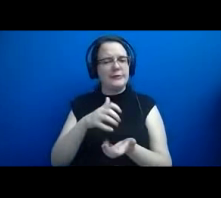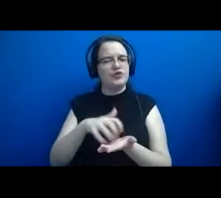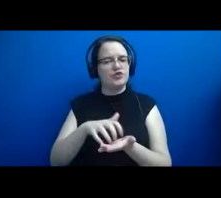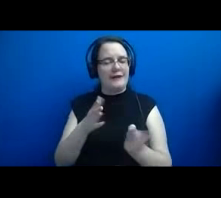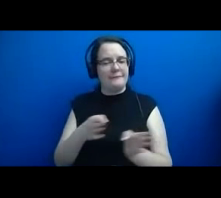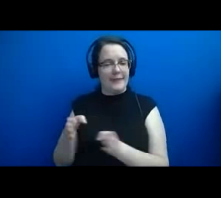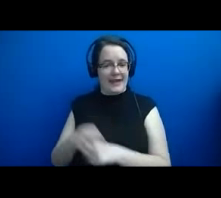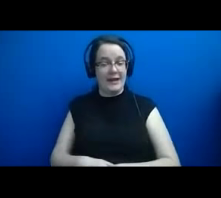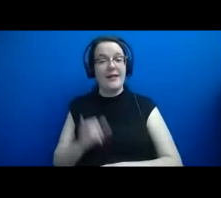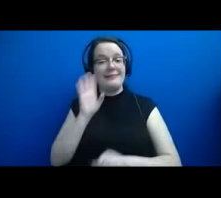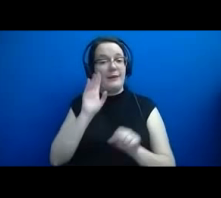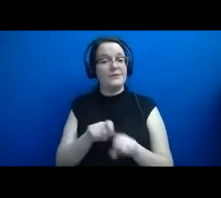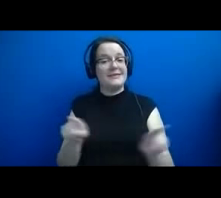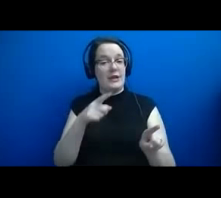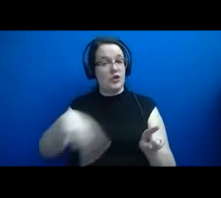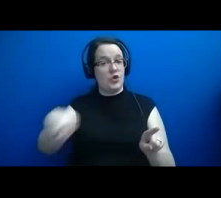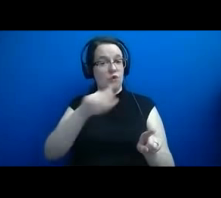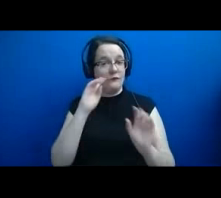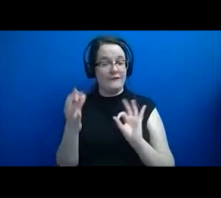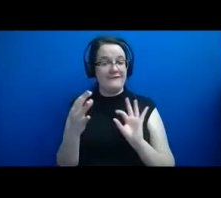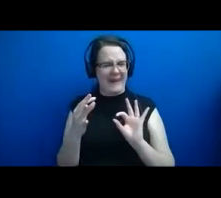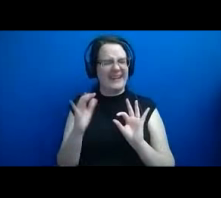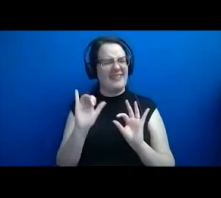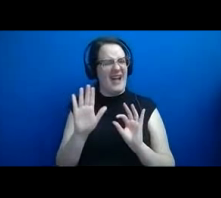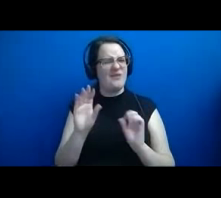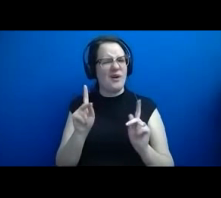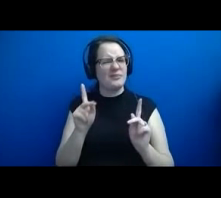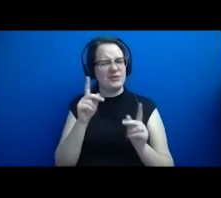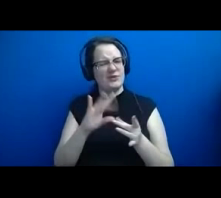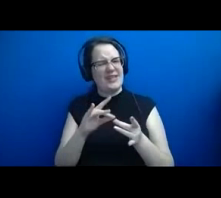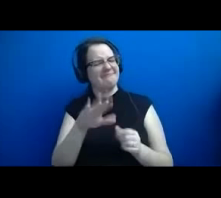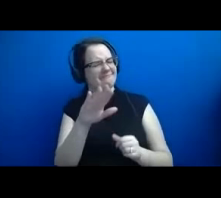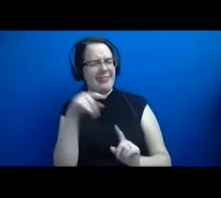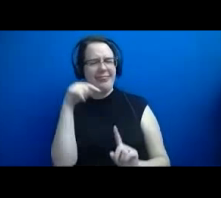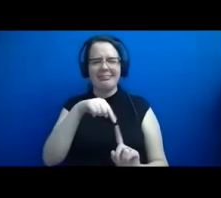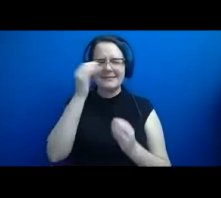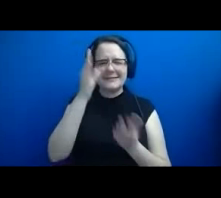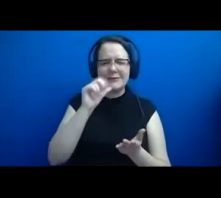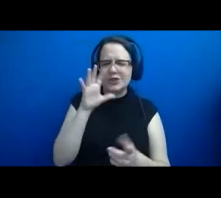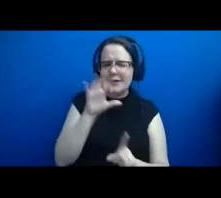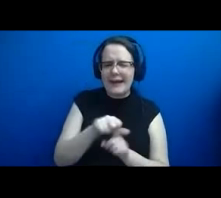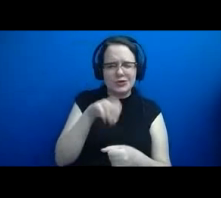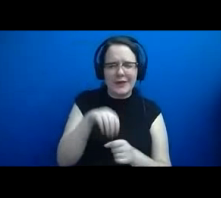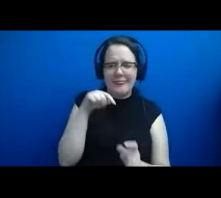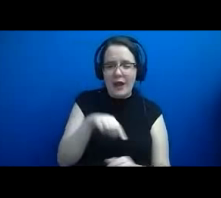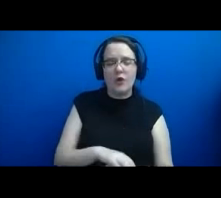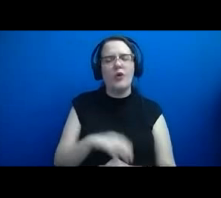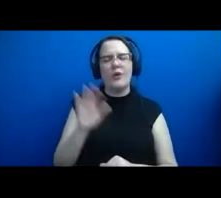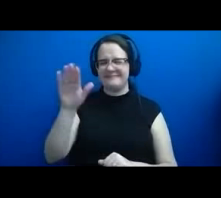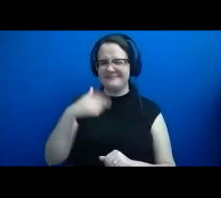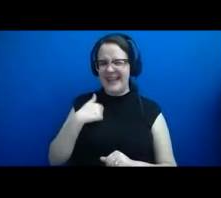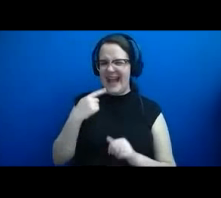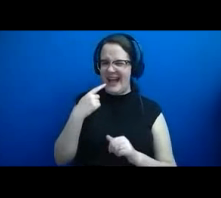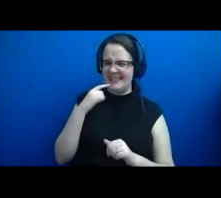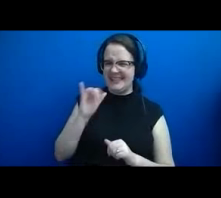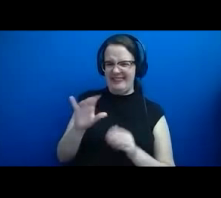for feedback. That'll be your opportunity to say, well, this information was not captured, or hey, I said that and this is really what I